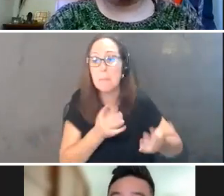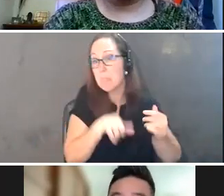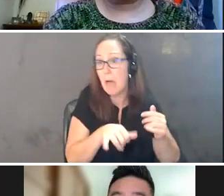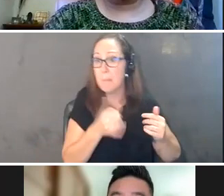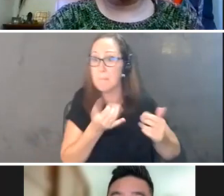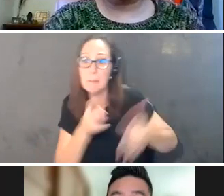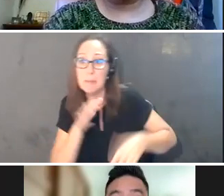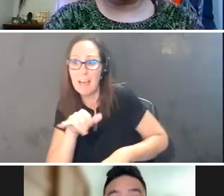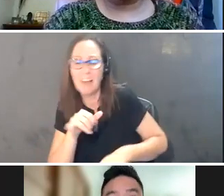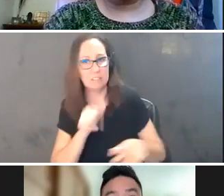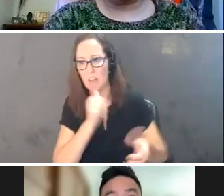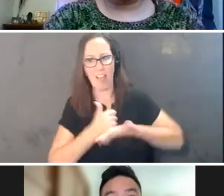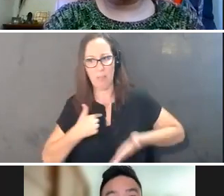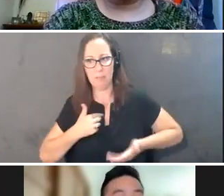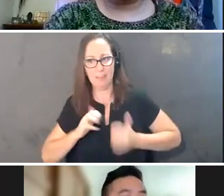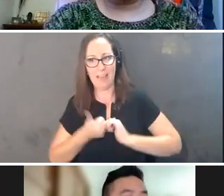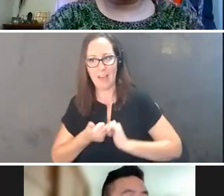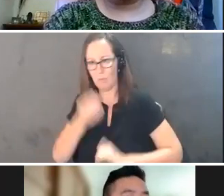going to tell the patient, you know?